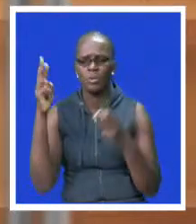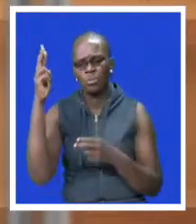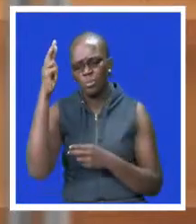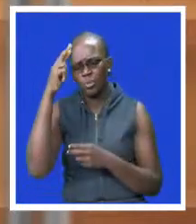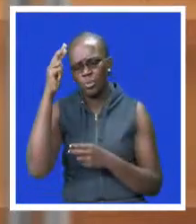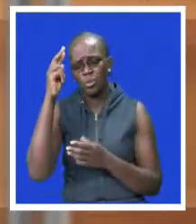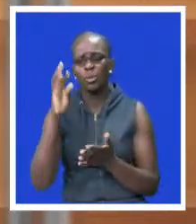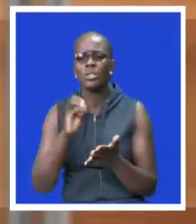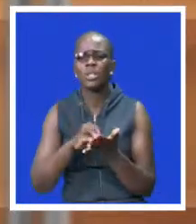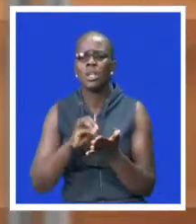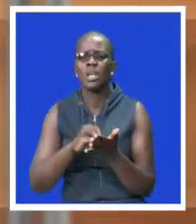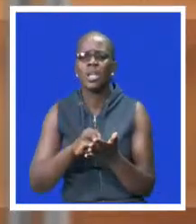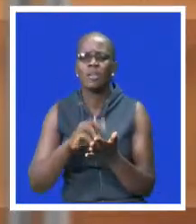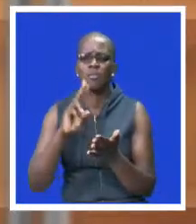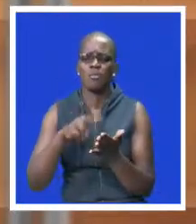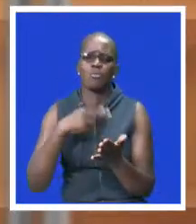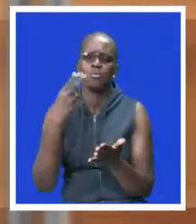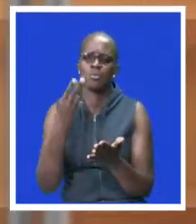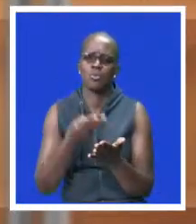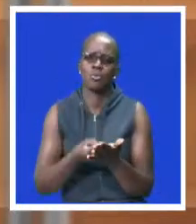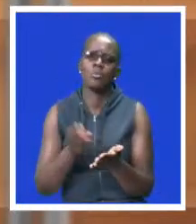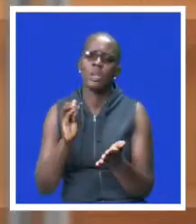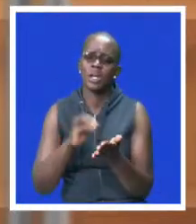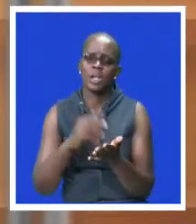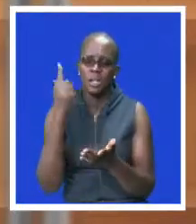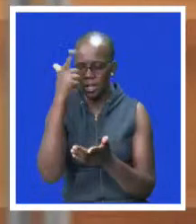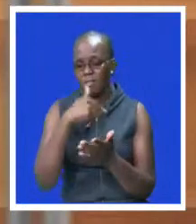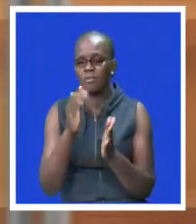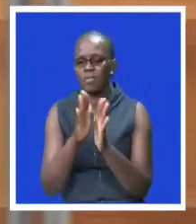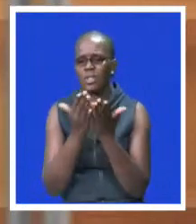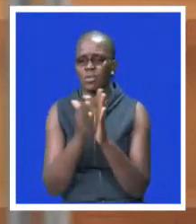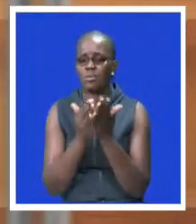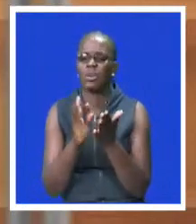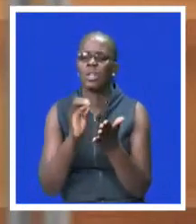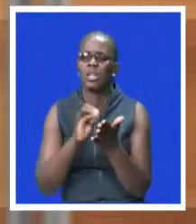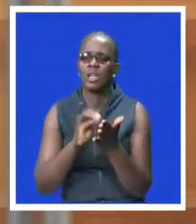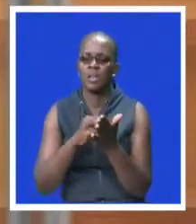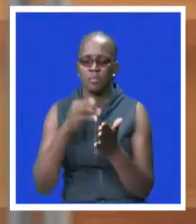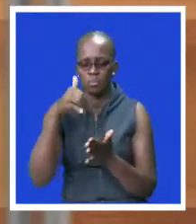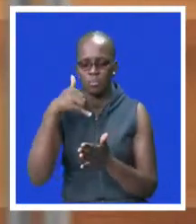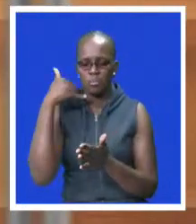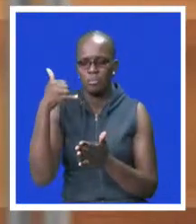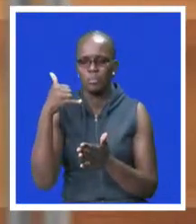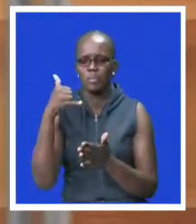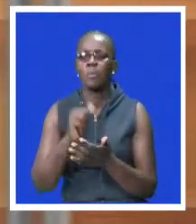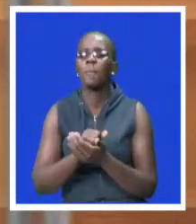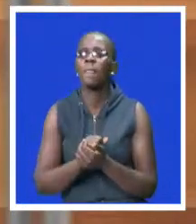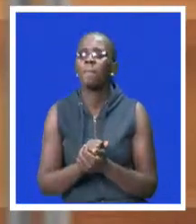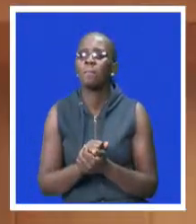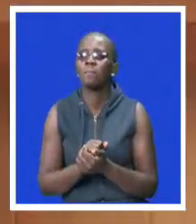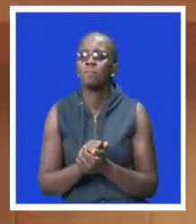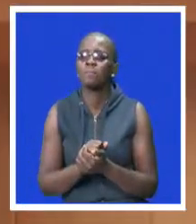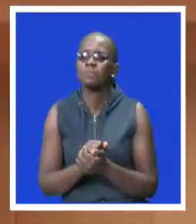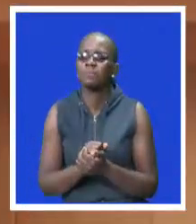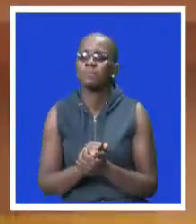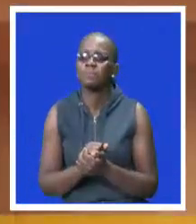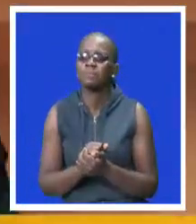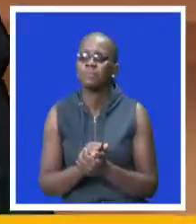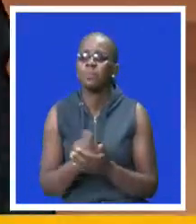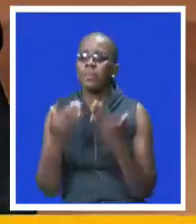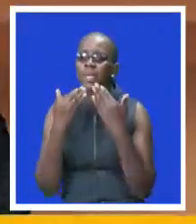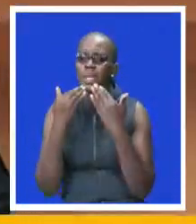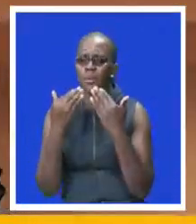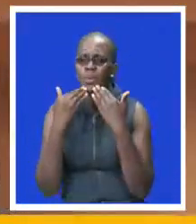YouTube and on Facebook. And if you have any questions, please feel free to use our WhatsApp number. Kombisa, you may please begin with your lesson. Thank you very